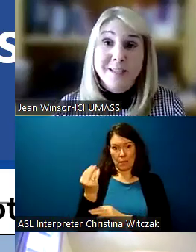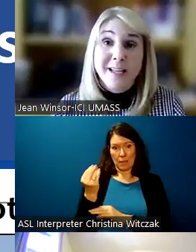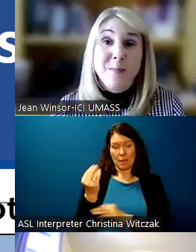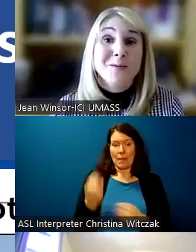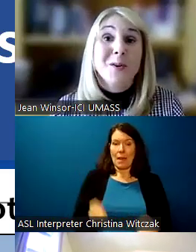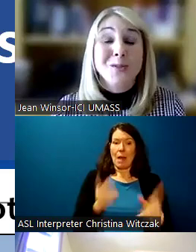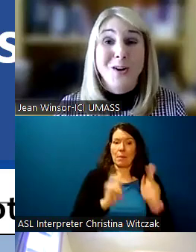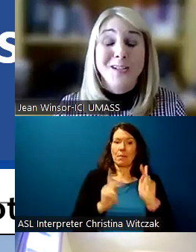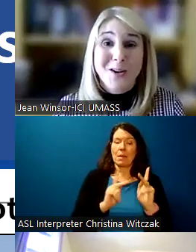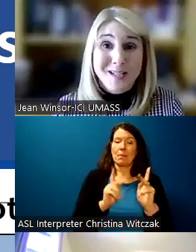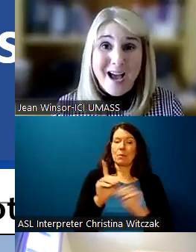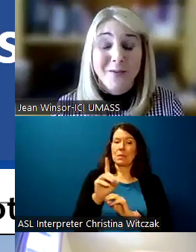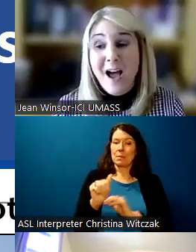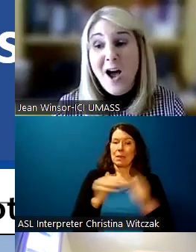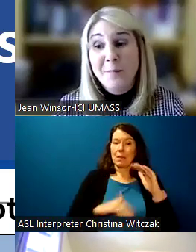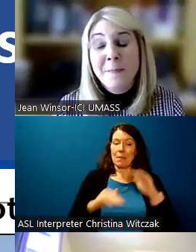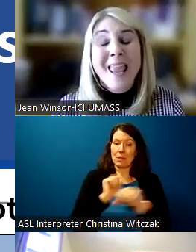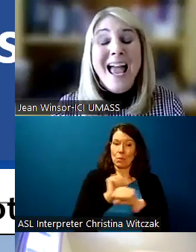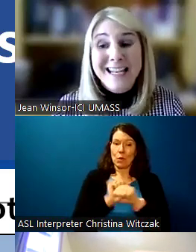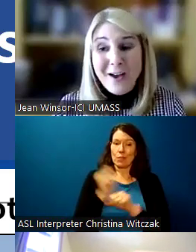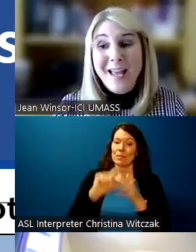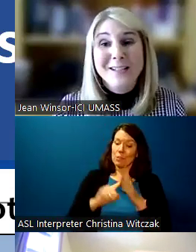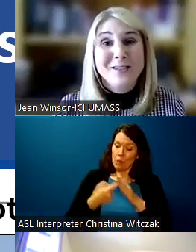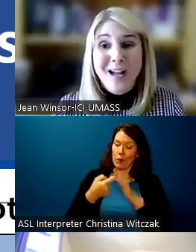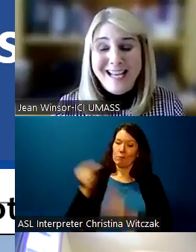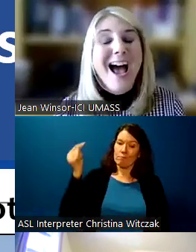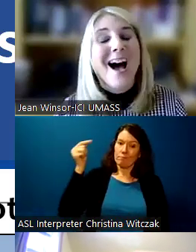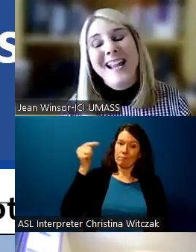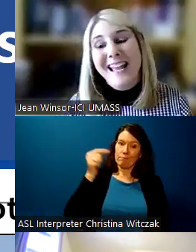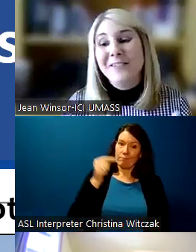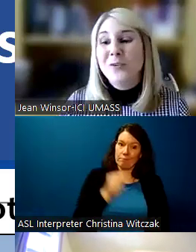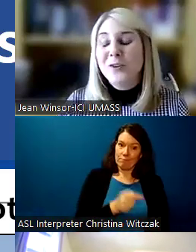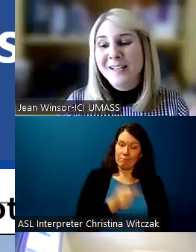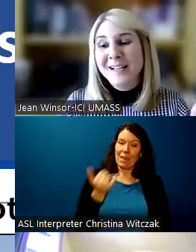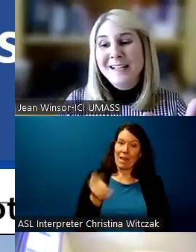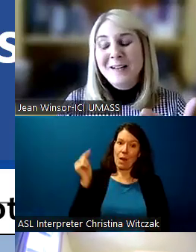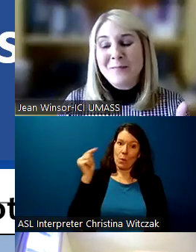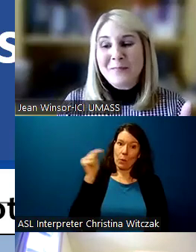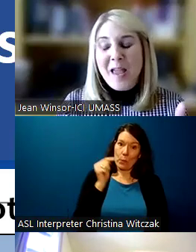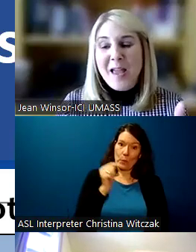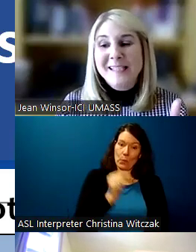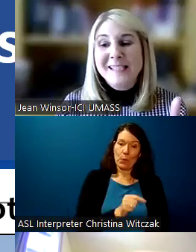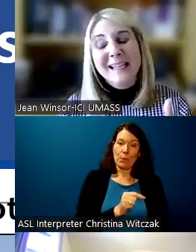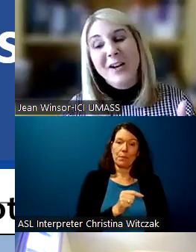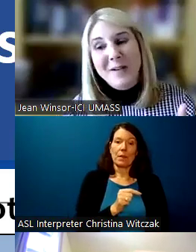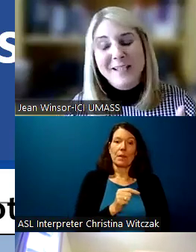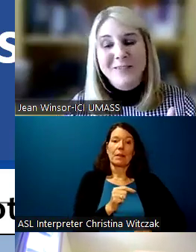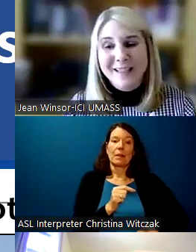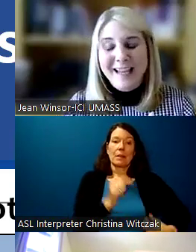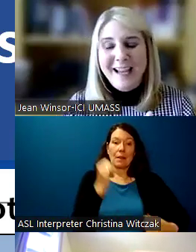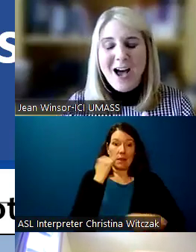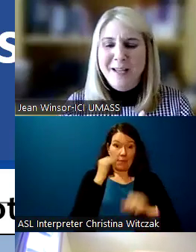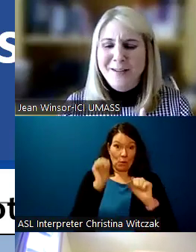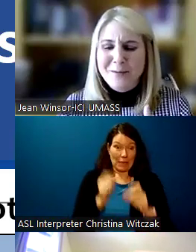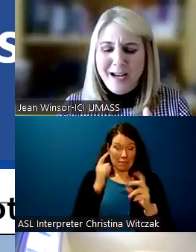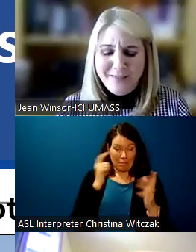people in facility-based work was starting to go down. And now that has gone down. And if you could see a little bit